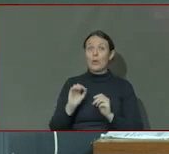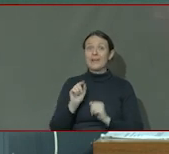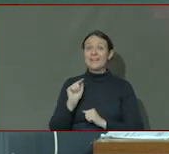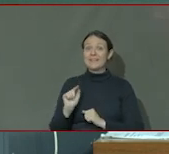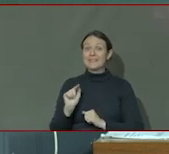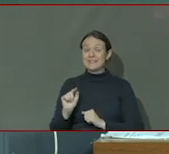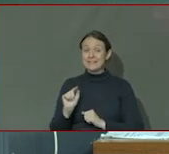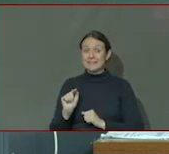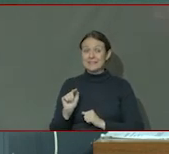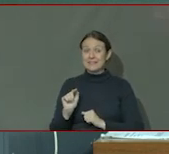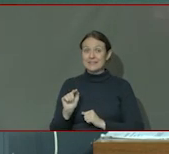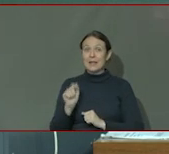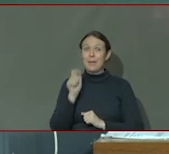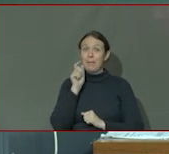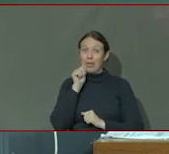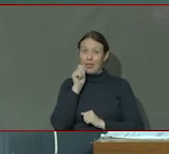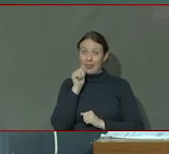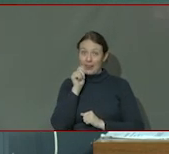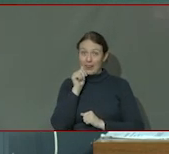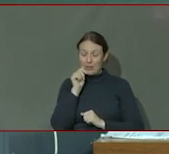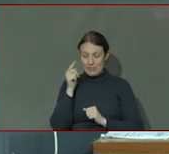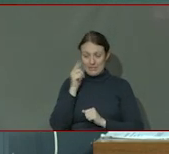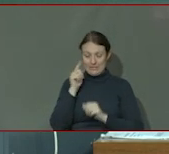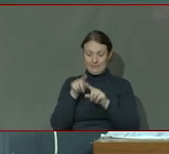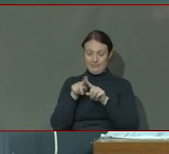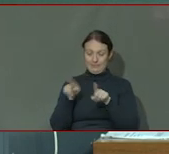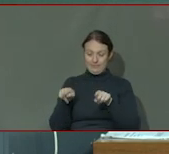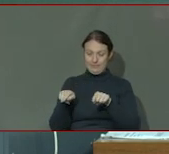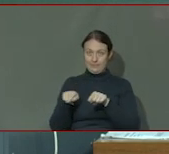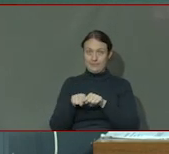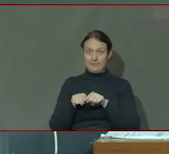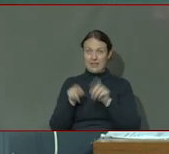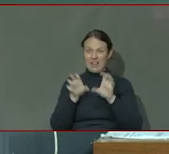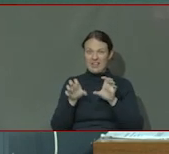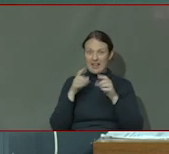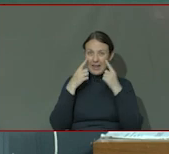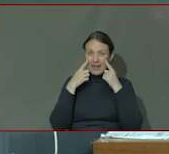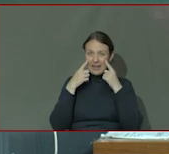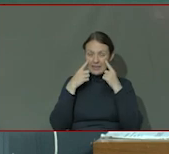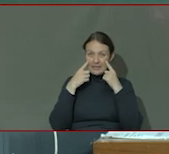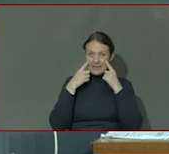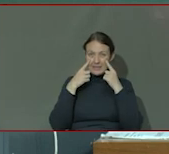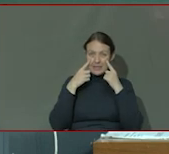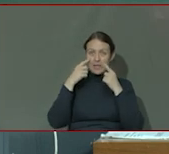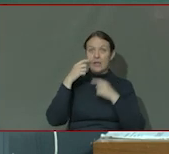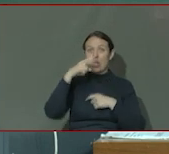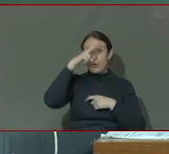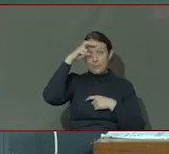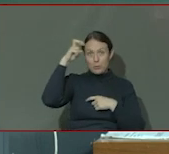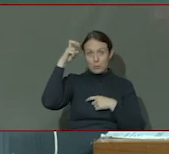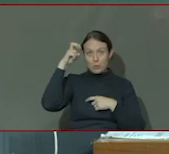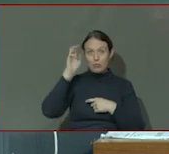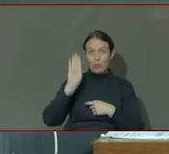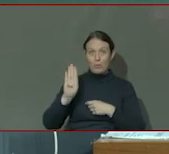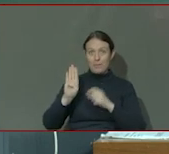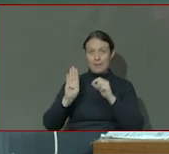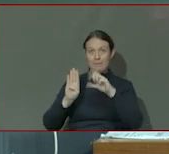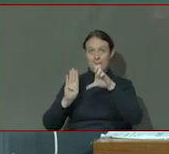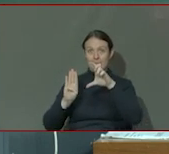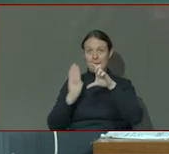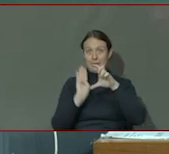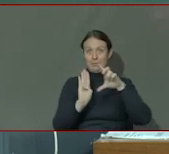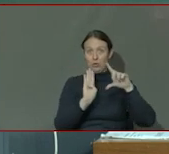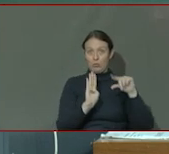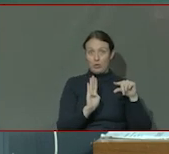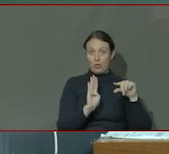Bongo happens to be a male. You see the square there? With what color eyes? Now, they use capital B and small b. Small b